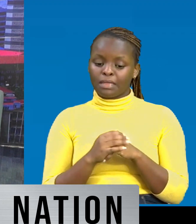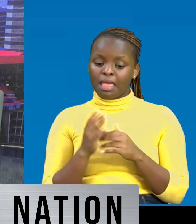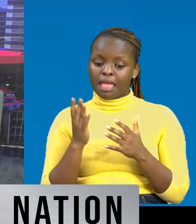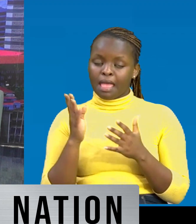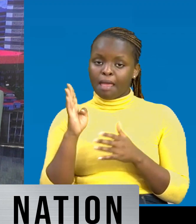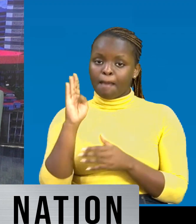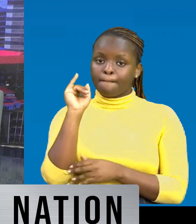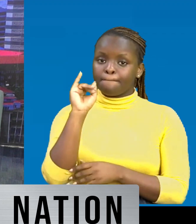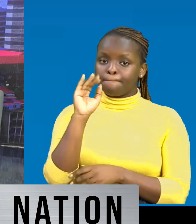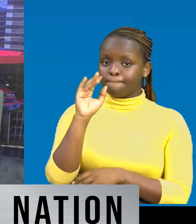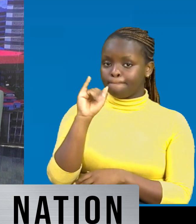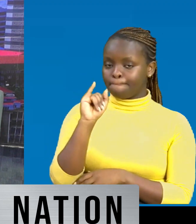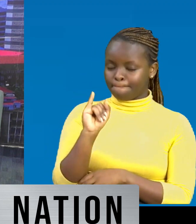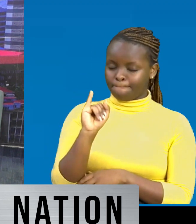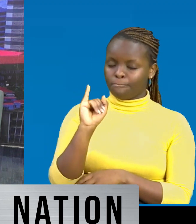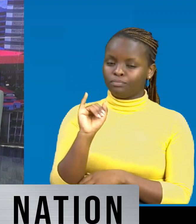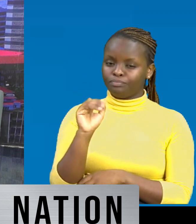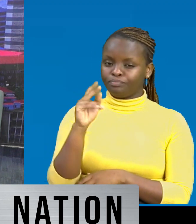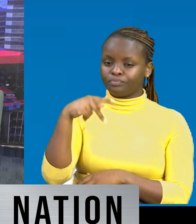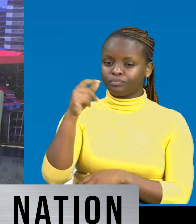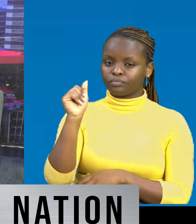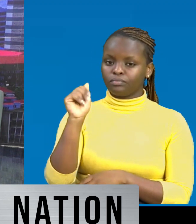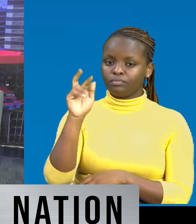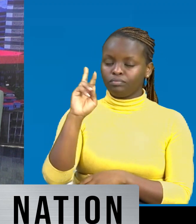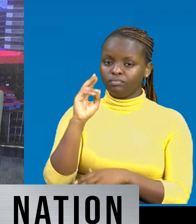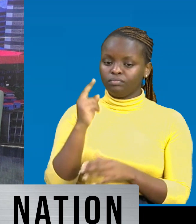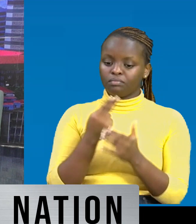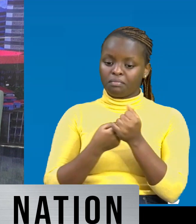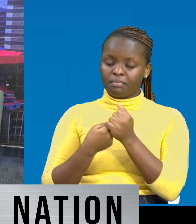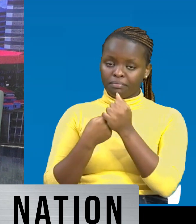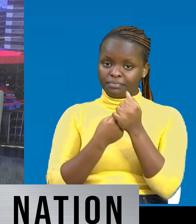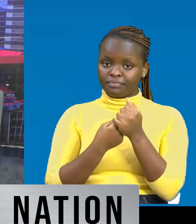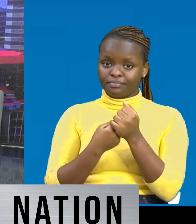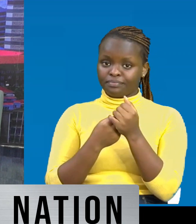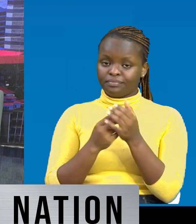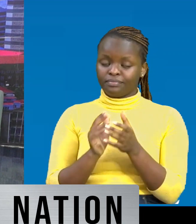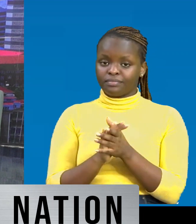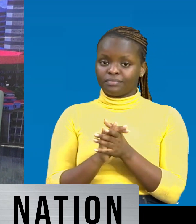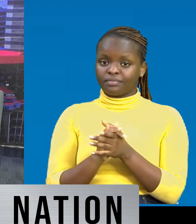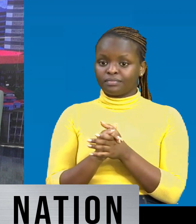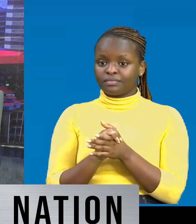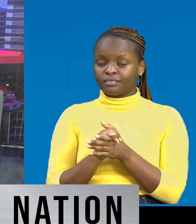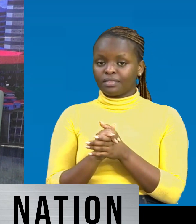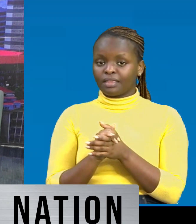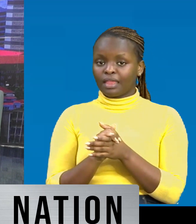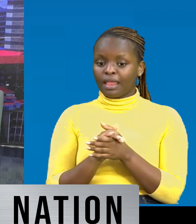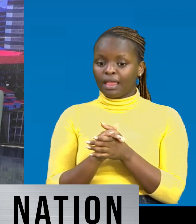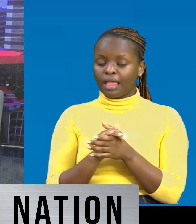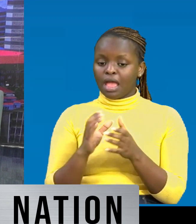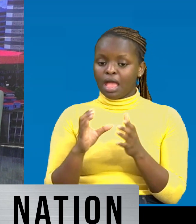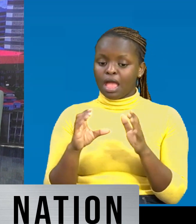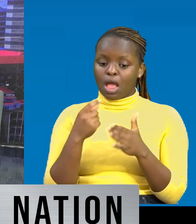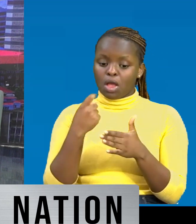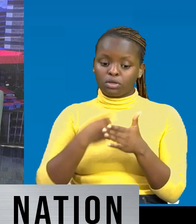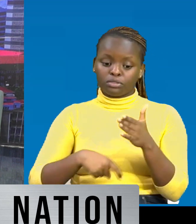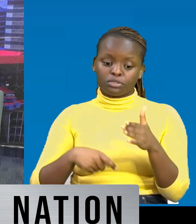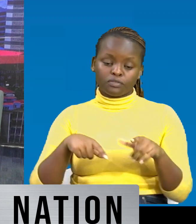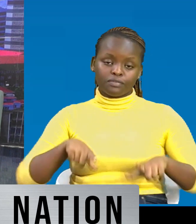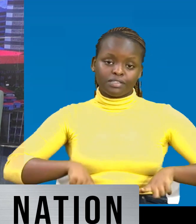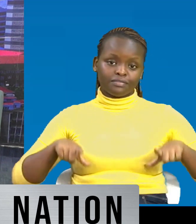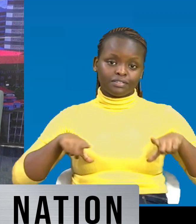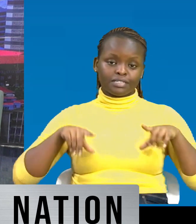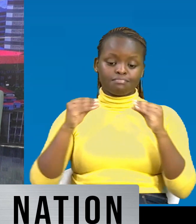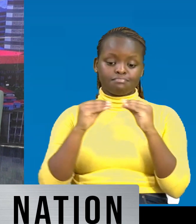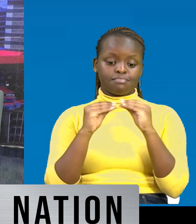Apparently now they are going to do an engagement around the cost of living. They are saying that they are going to meet people and ask about the cost of